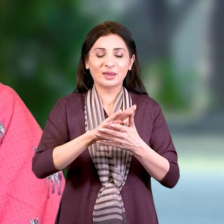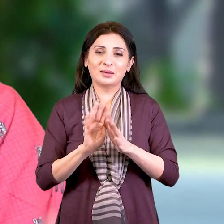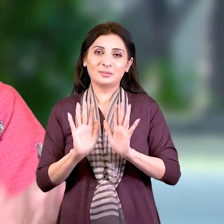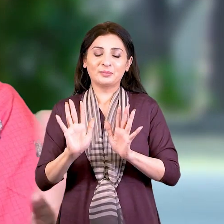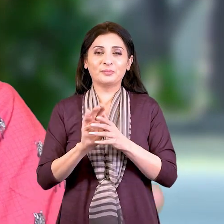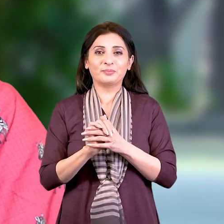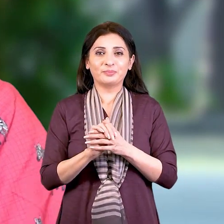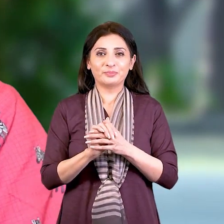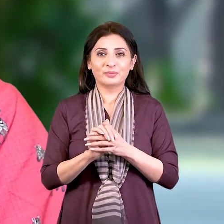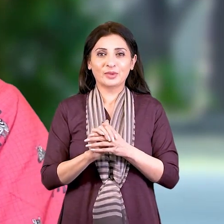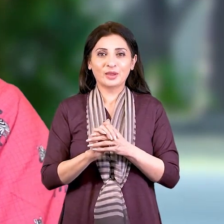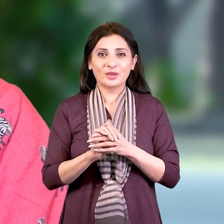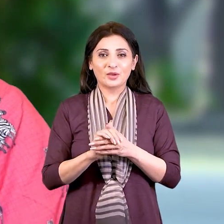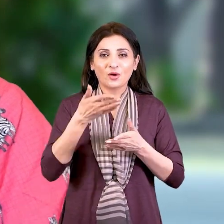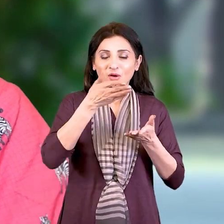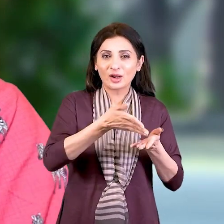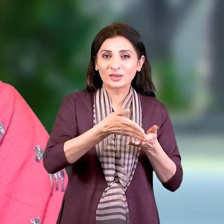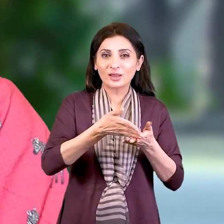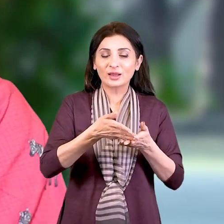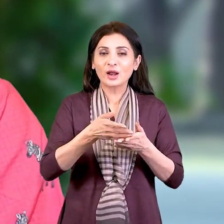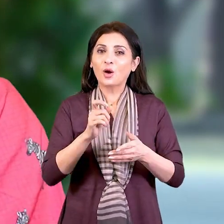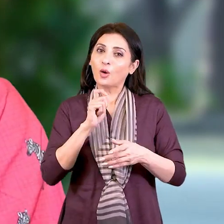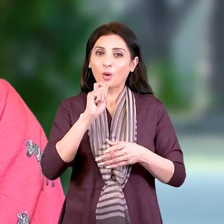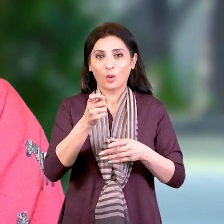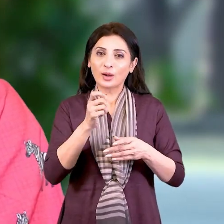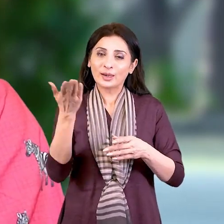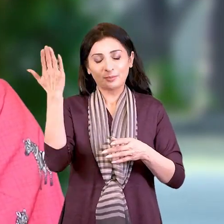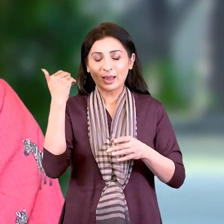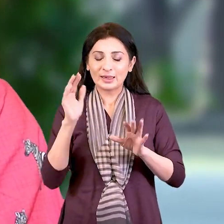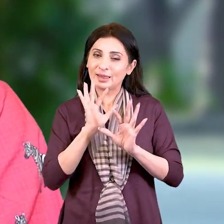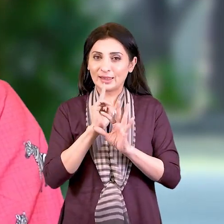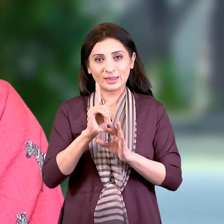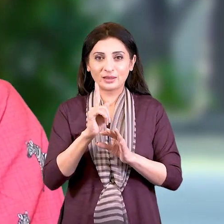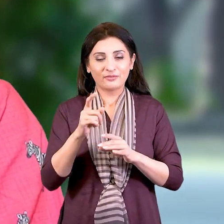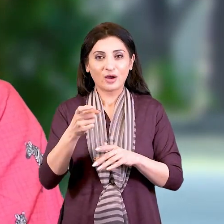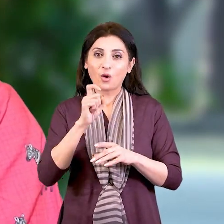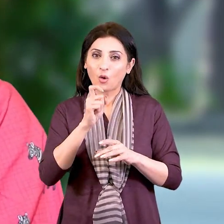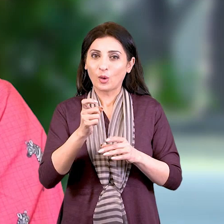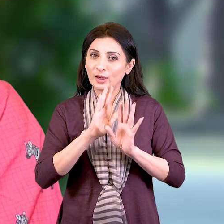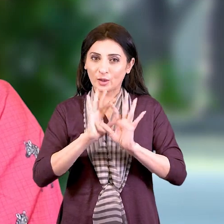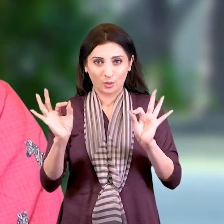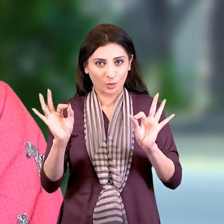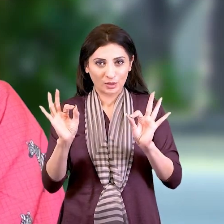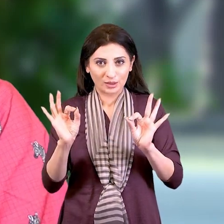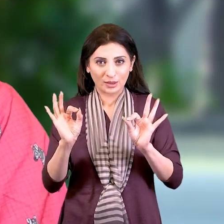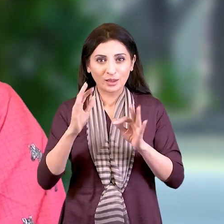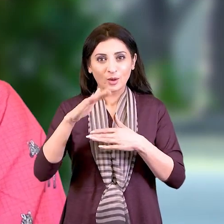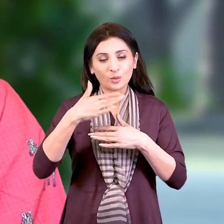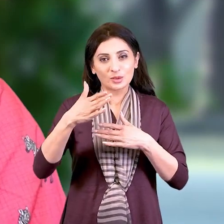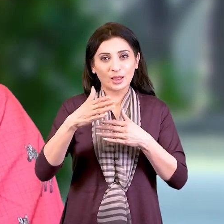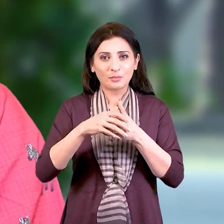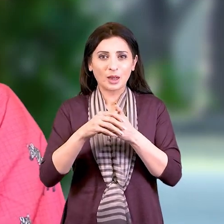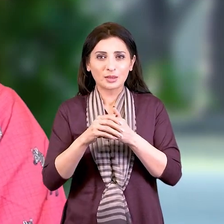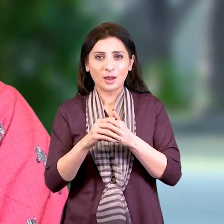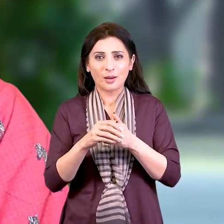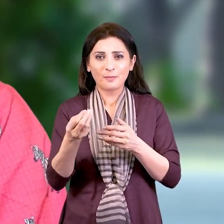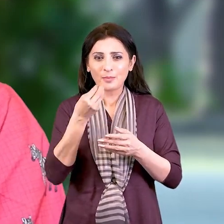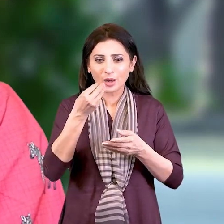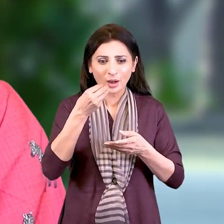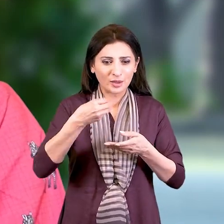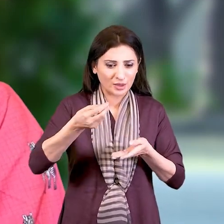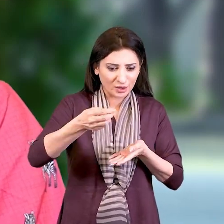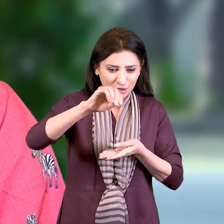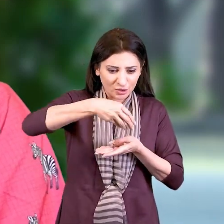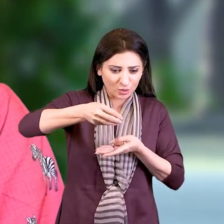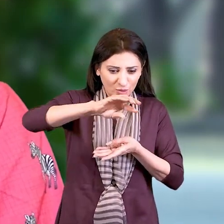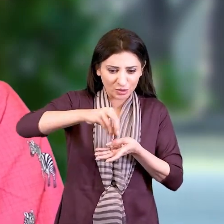was placed for the contraption, we needed to get down to work on the recipe. This is where my job basically came in.